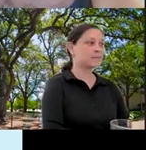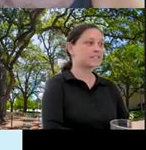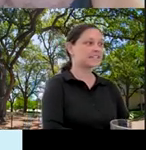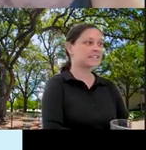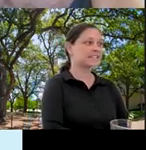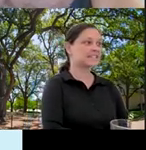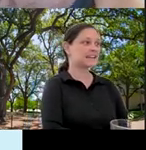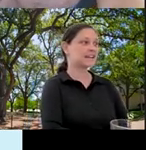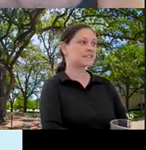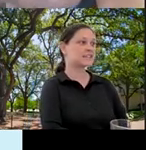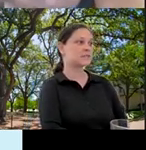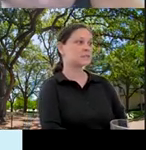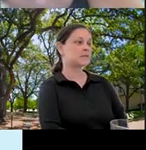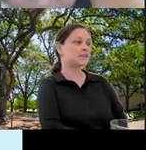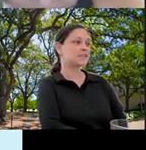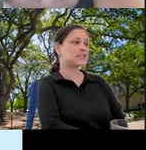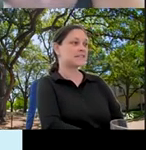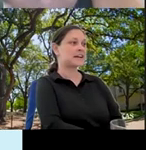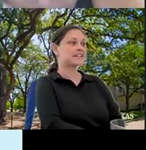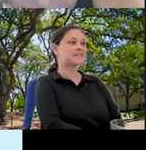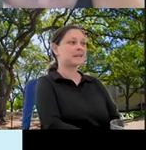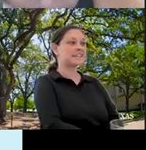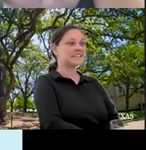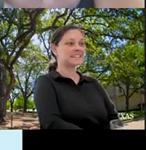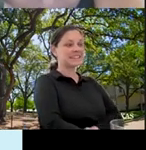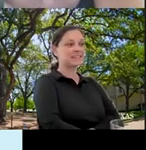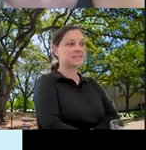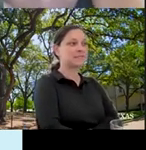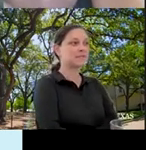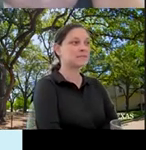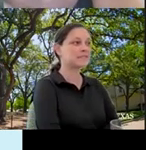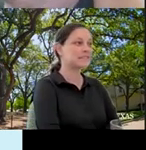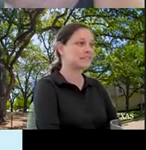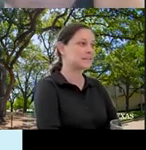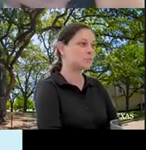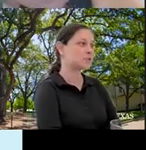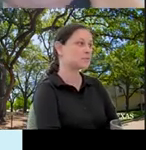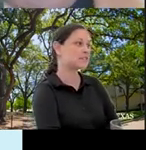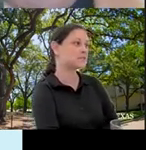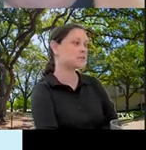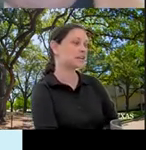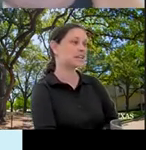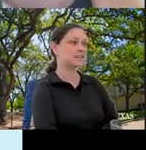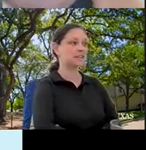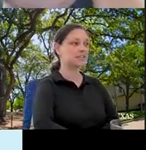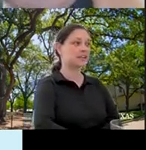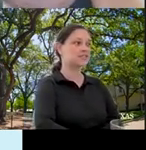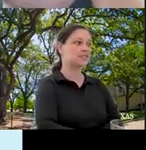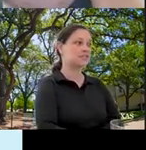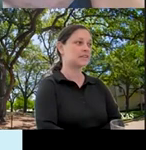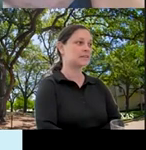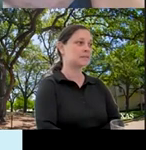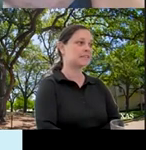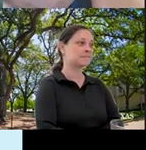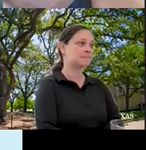For number 6, service providers have high enough pay to stay in the field, support to receive training in early